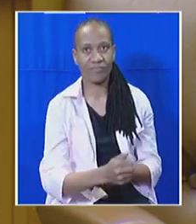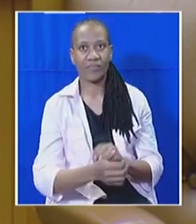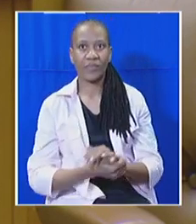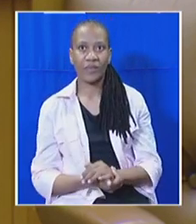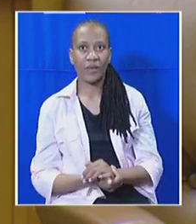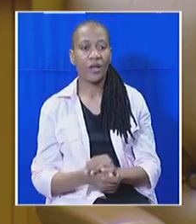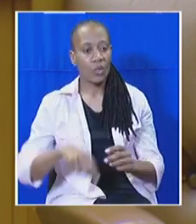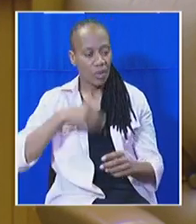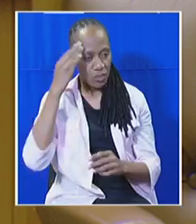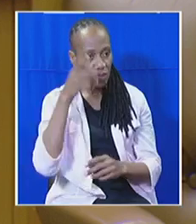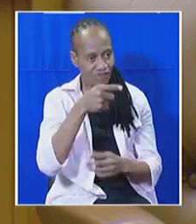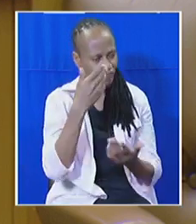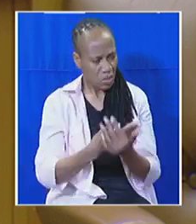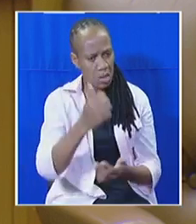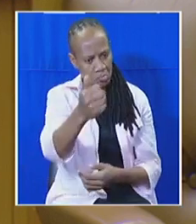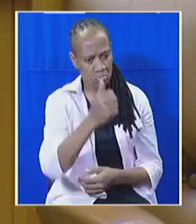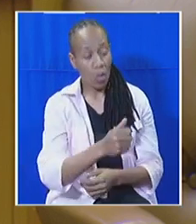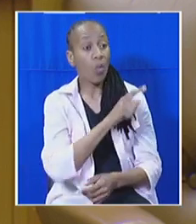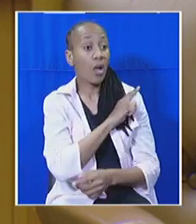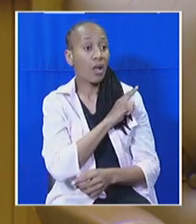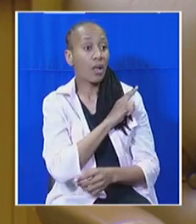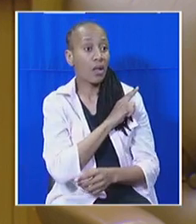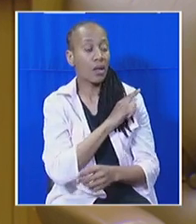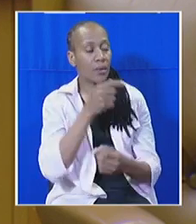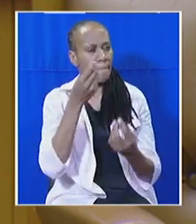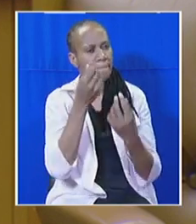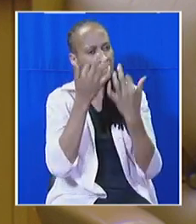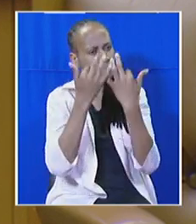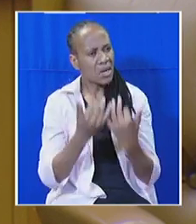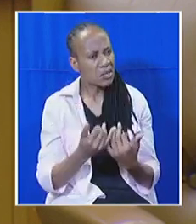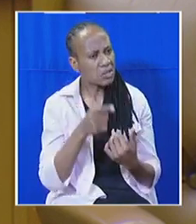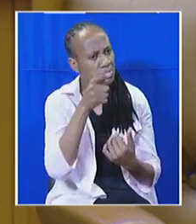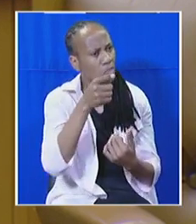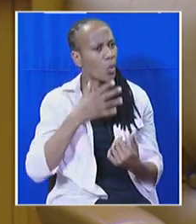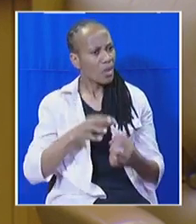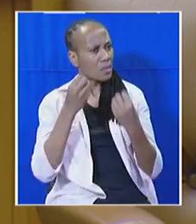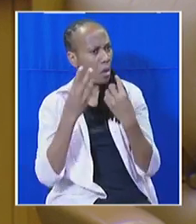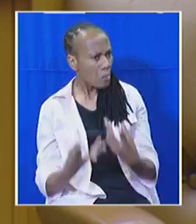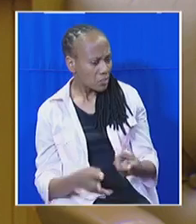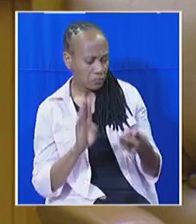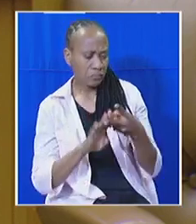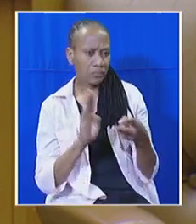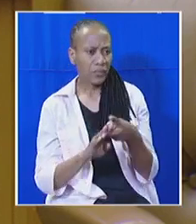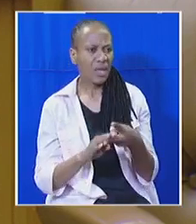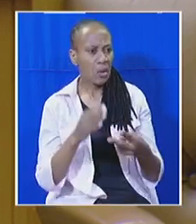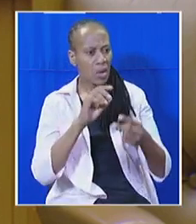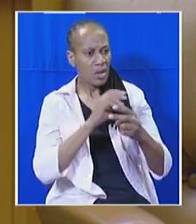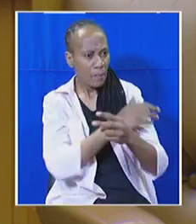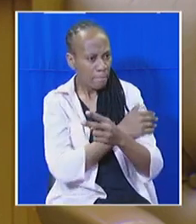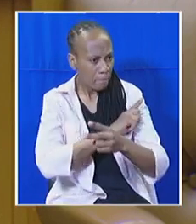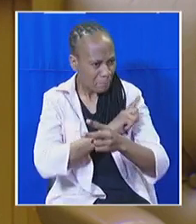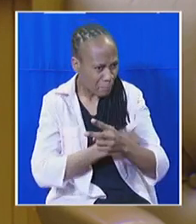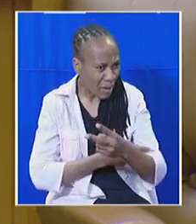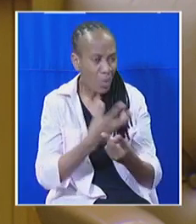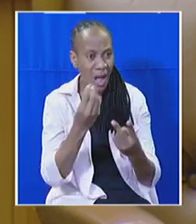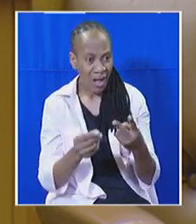been appointed, because we look in terms of the price and the ability of the contractor to give us quality houses.